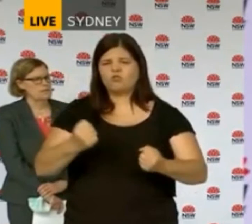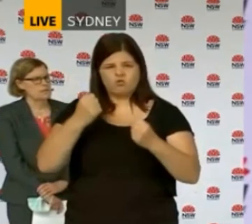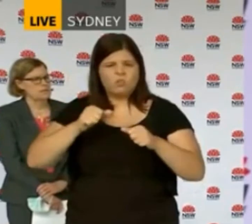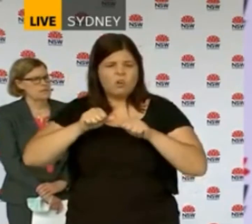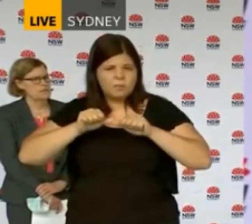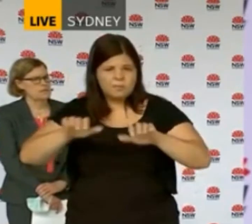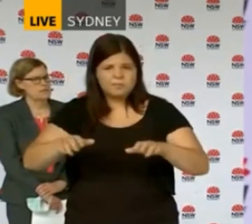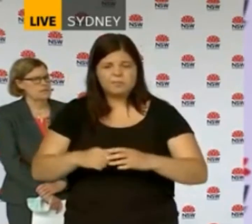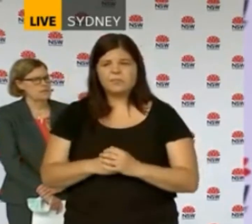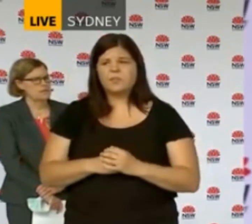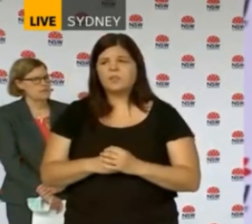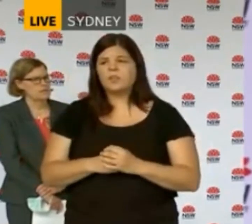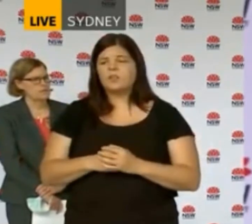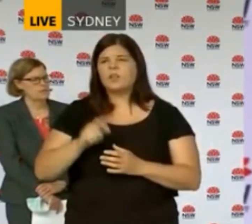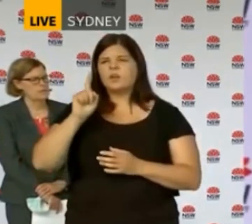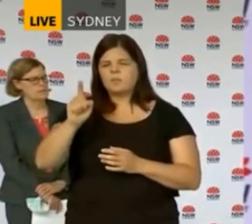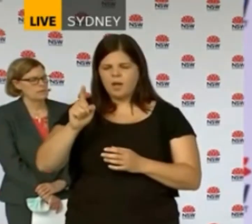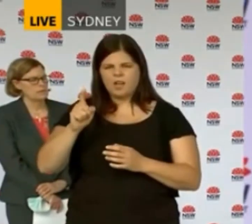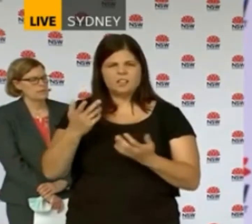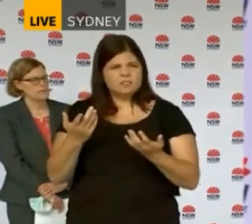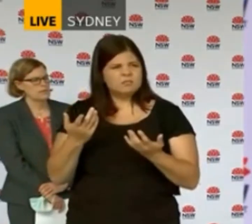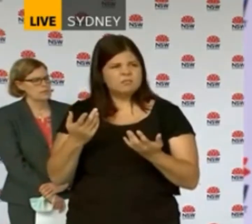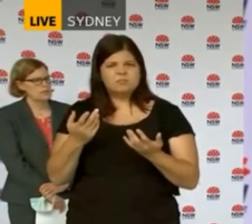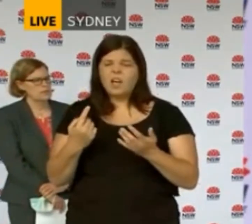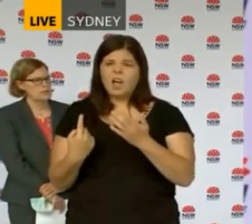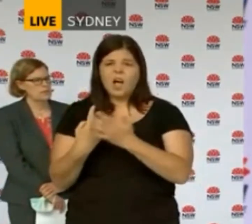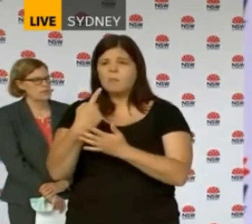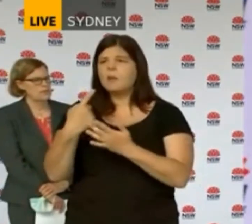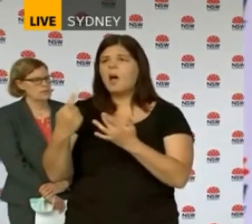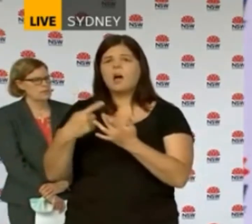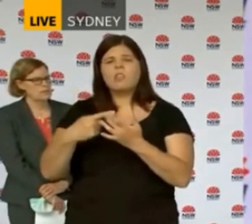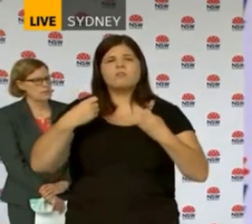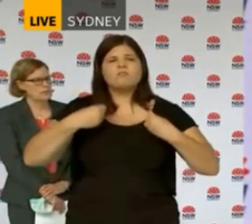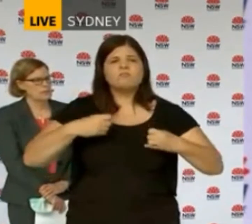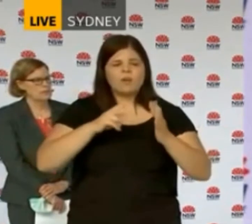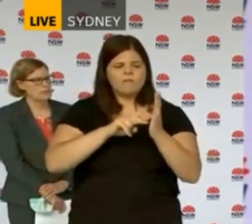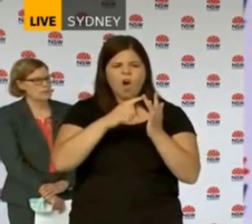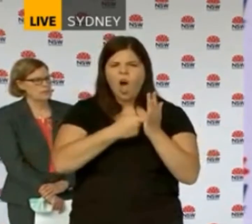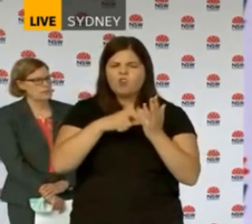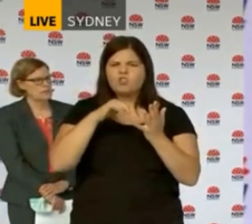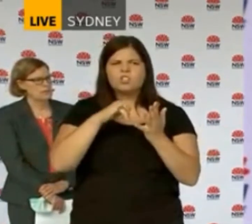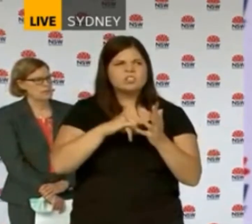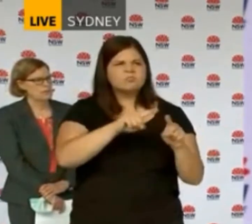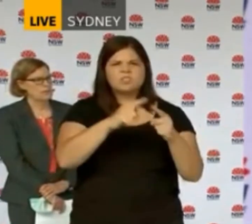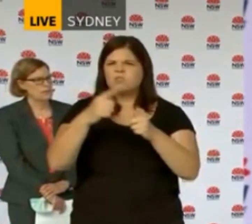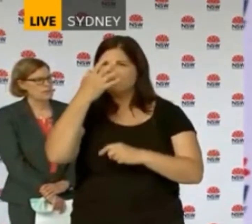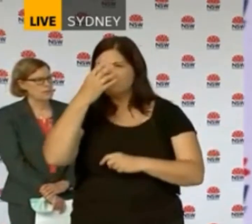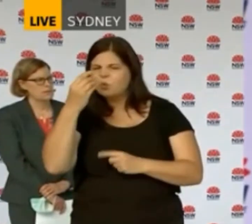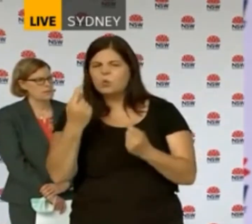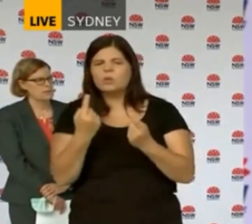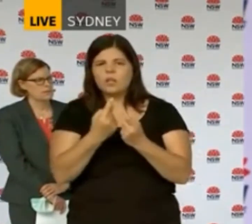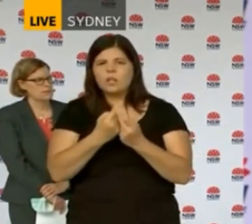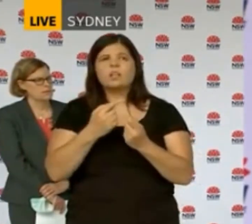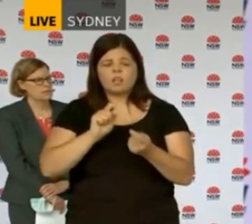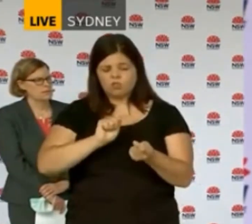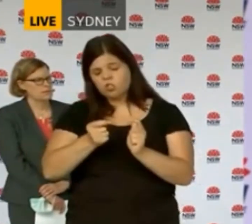virus, getting variations, mutations to a virus is not unusual. That's what happens. That's the reality of viruses. There are many viruses circulating through our